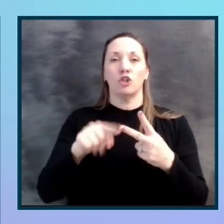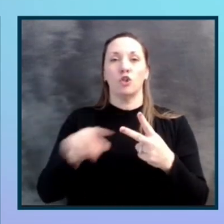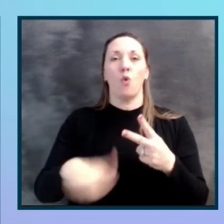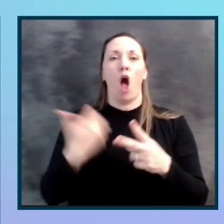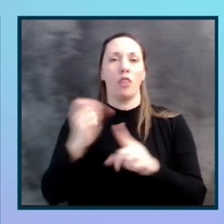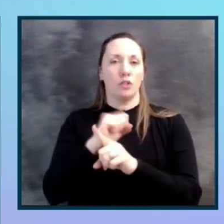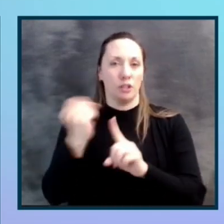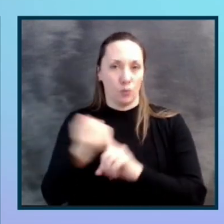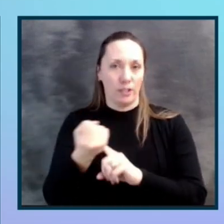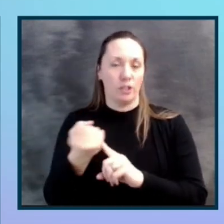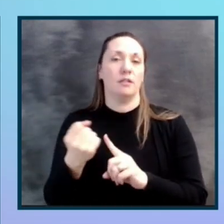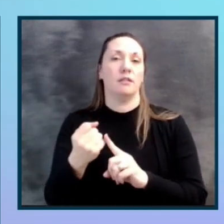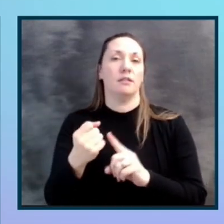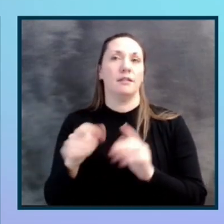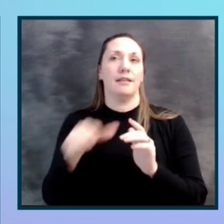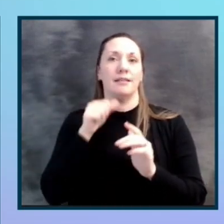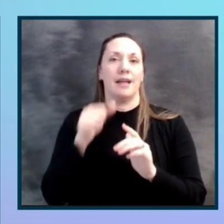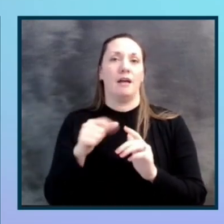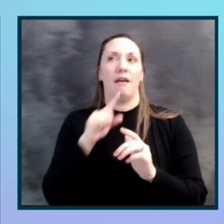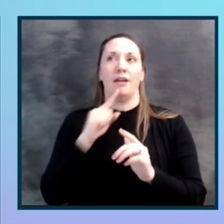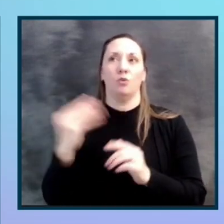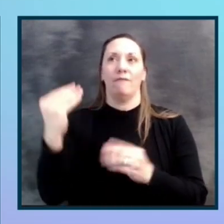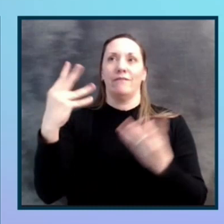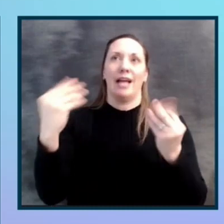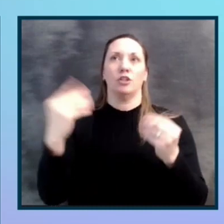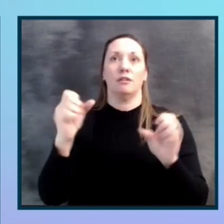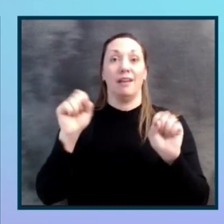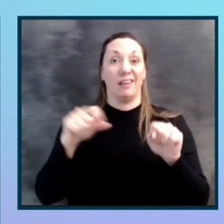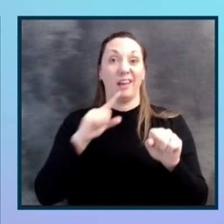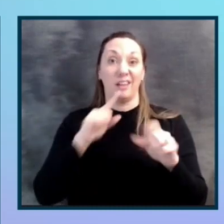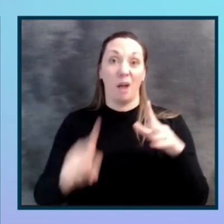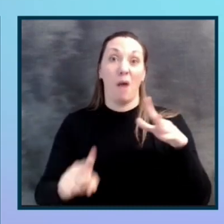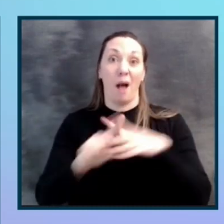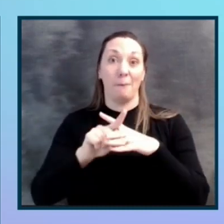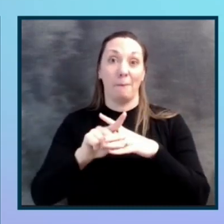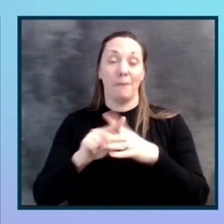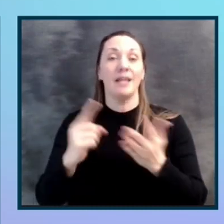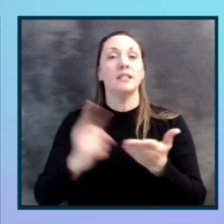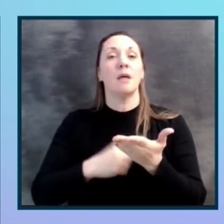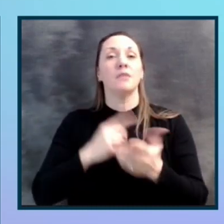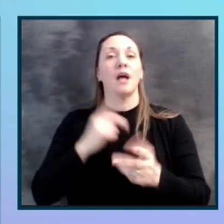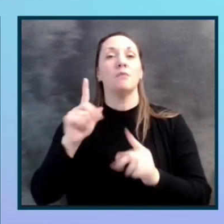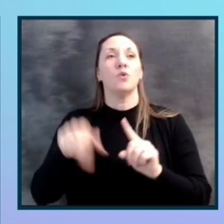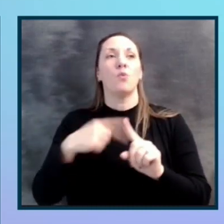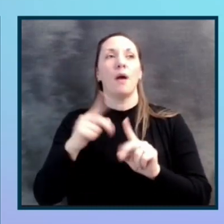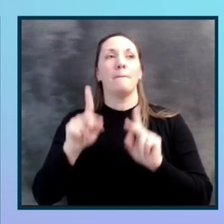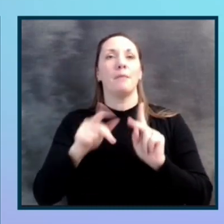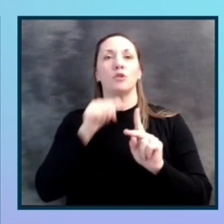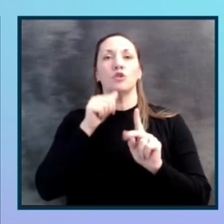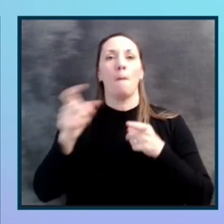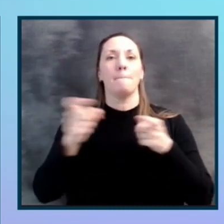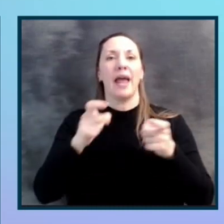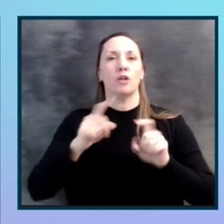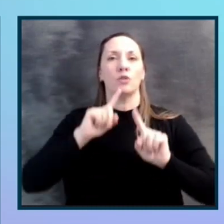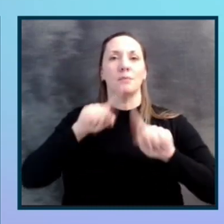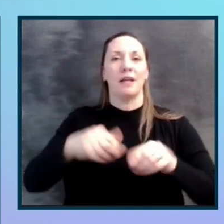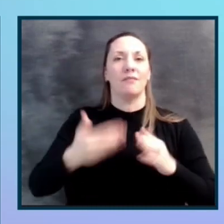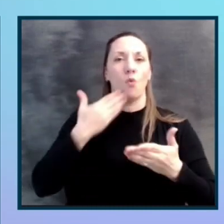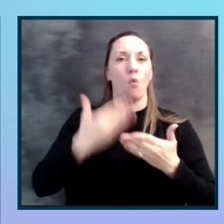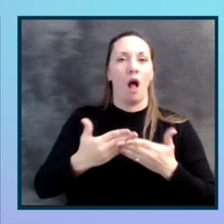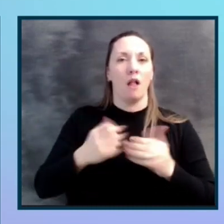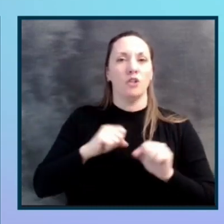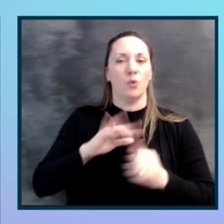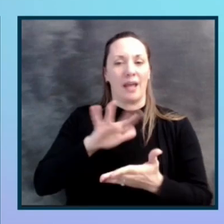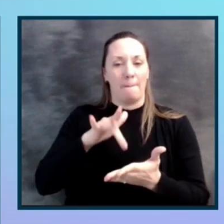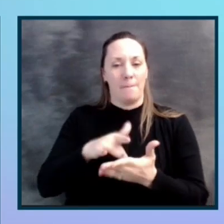outside of actual flashing where it can come up. Sometimes when people don't manage responsiveness well, you can get like a middle break point